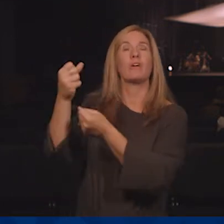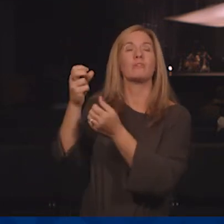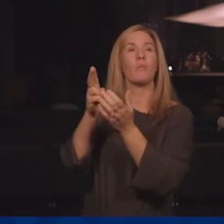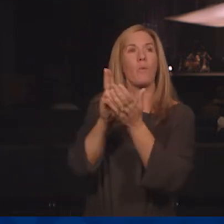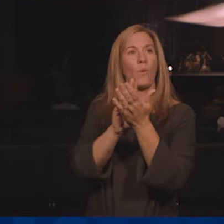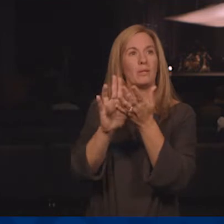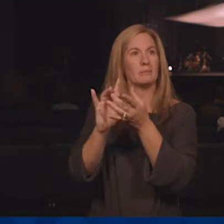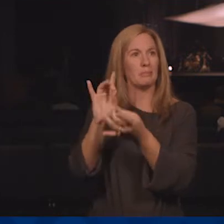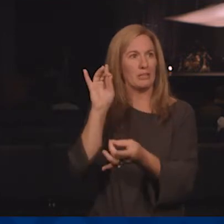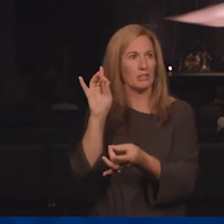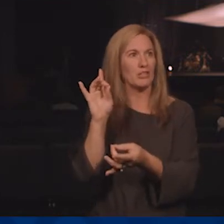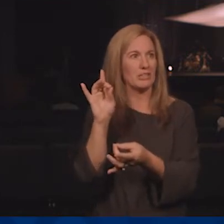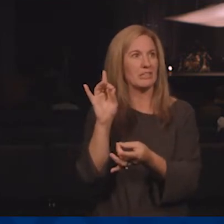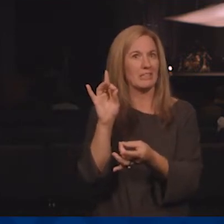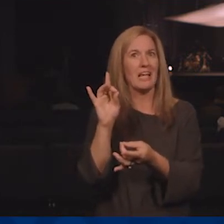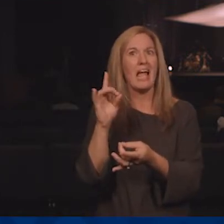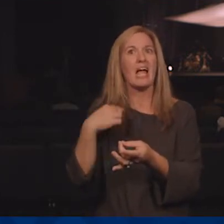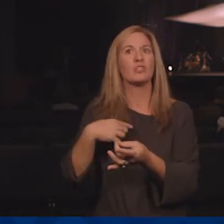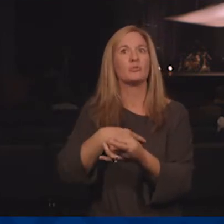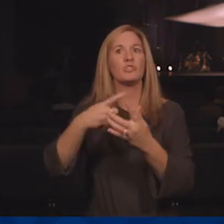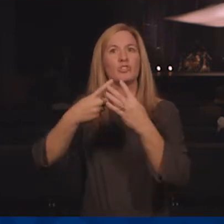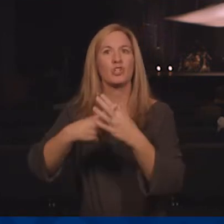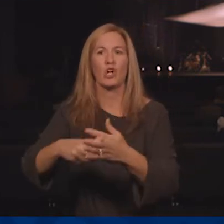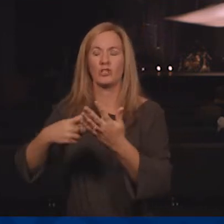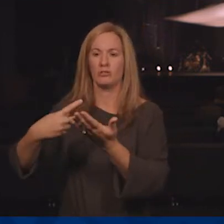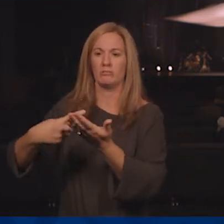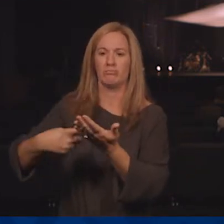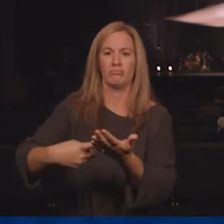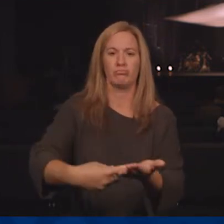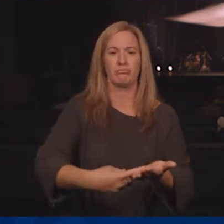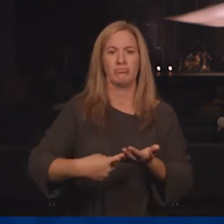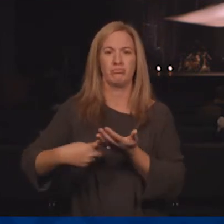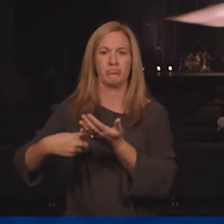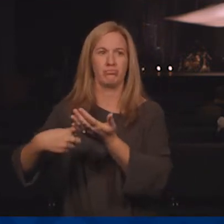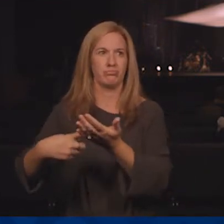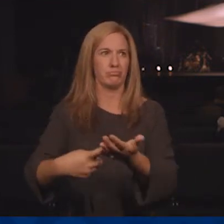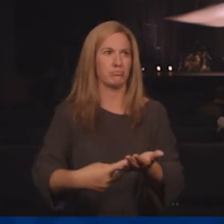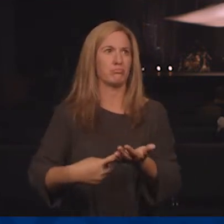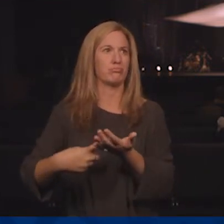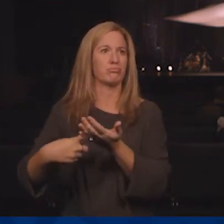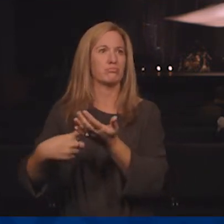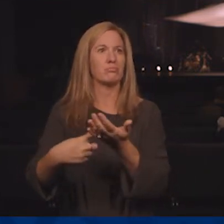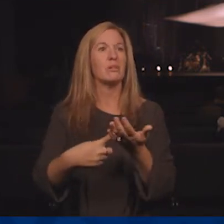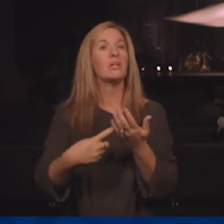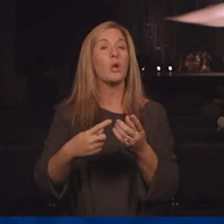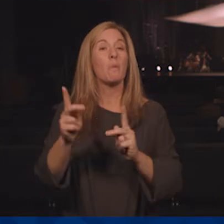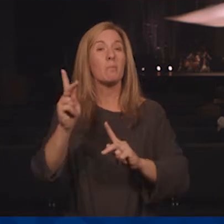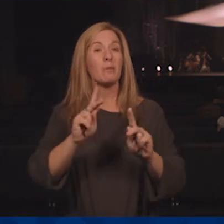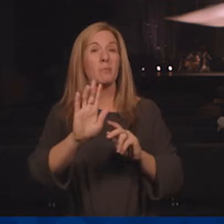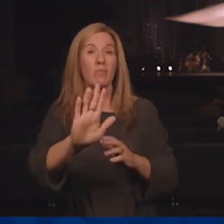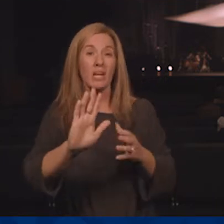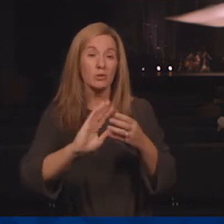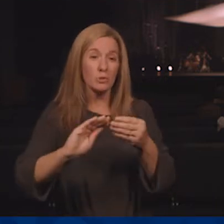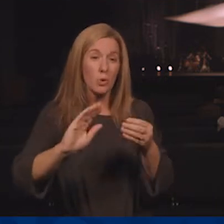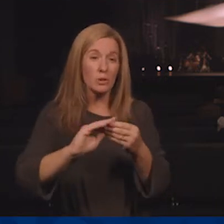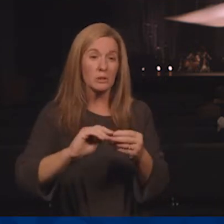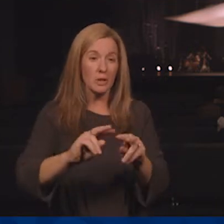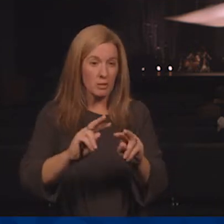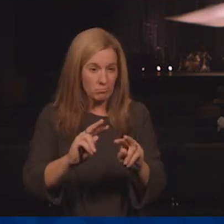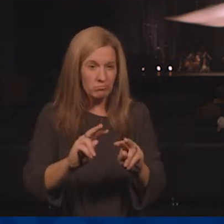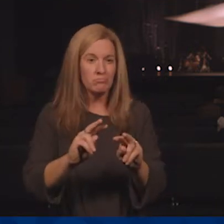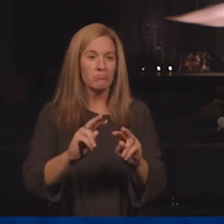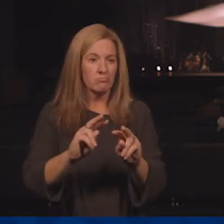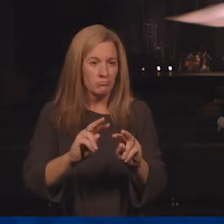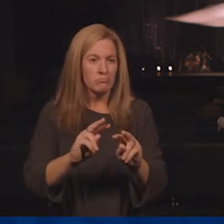Spirit as we have the big conversations in the world. We listen to people, and we respect their points of